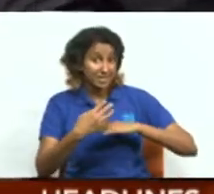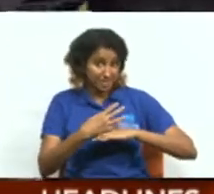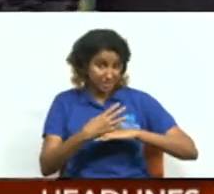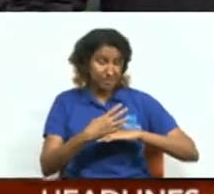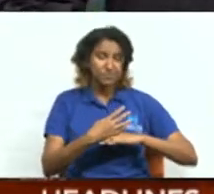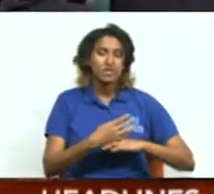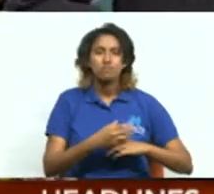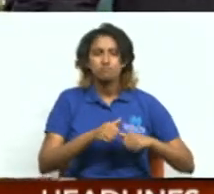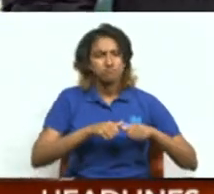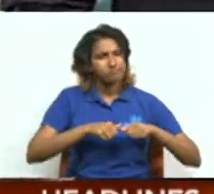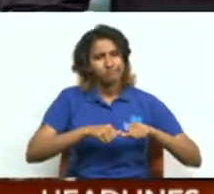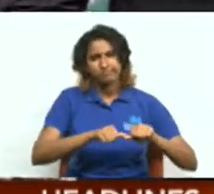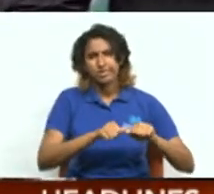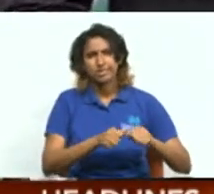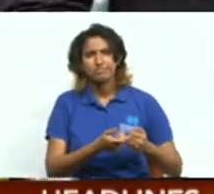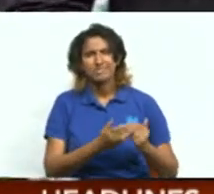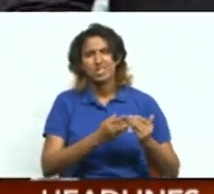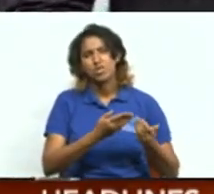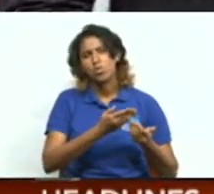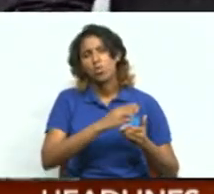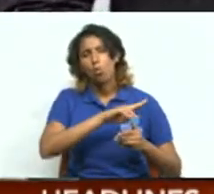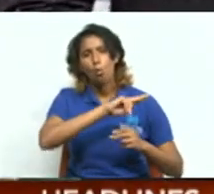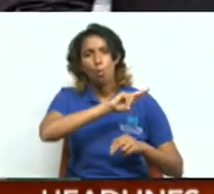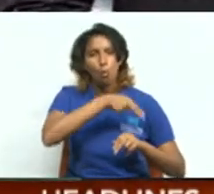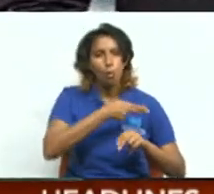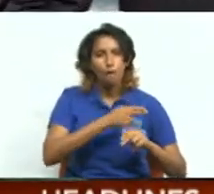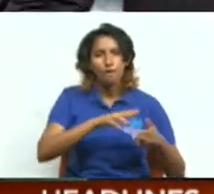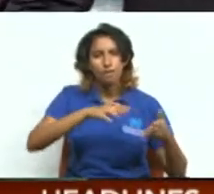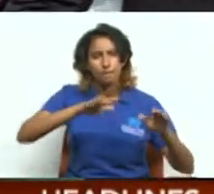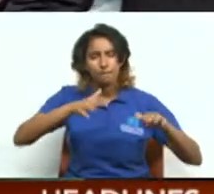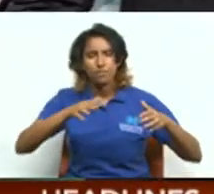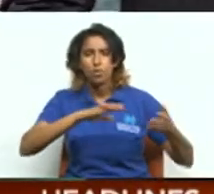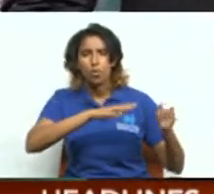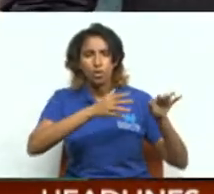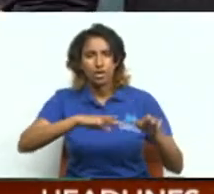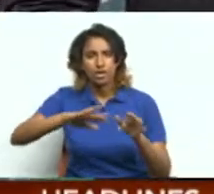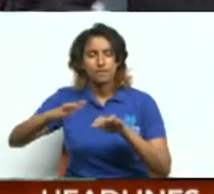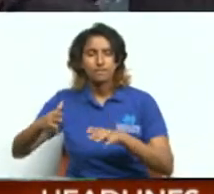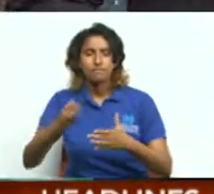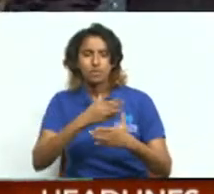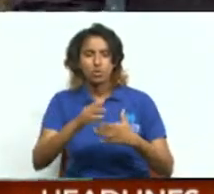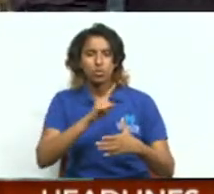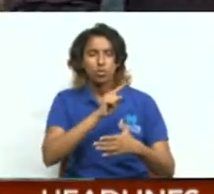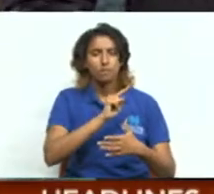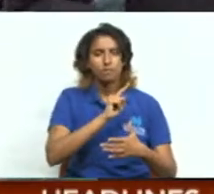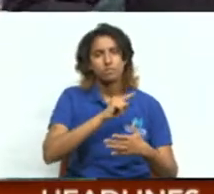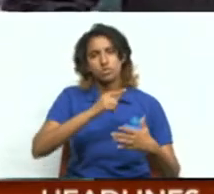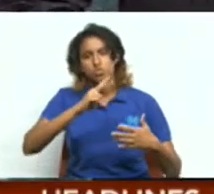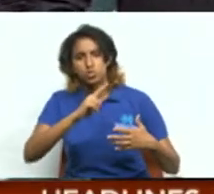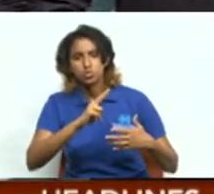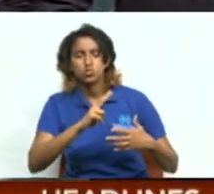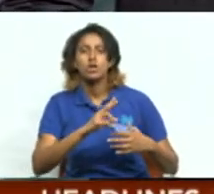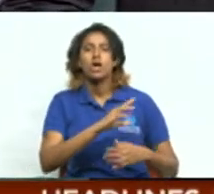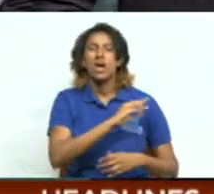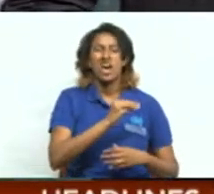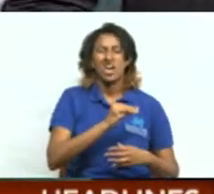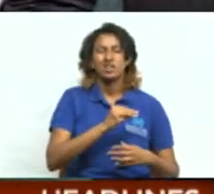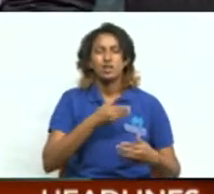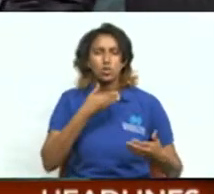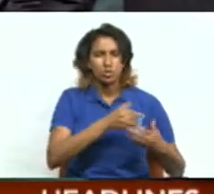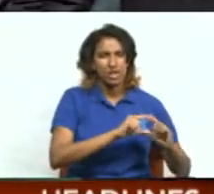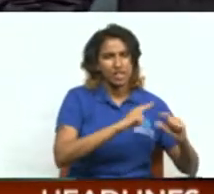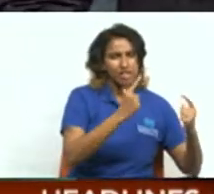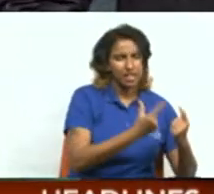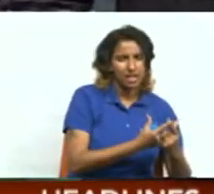remain slight to moderate, waves between 1 to 2 meters in open waters. In sheltered areas, around 1 meter. Occasionally choppy, those